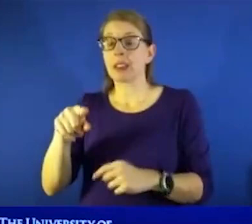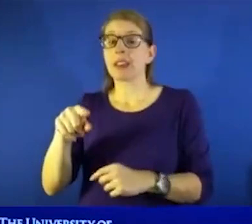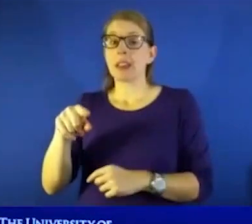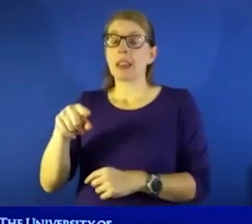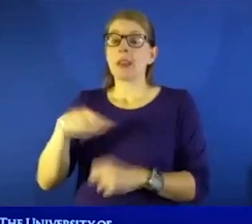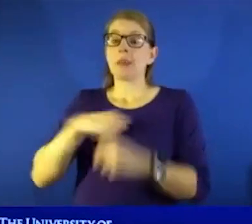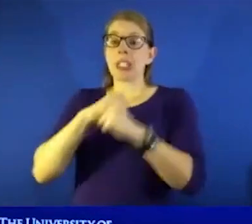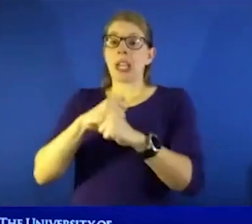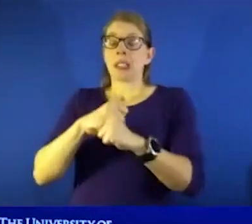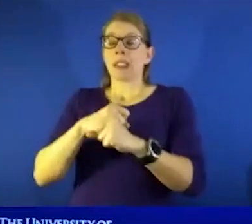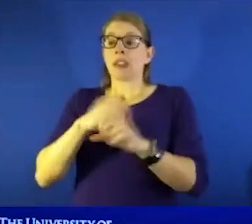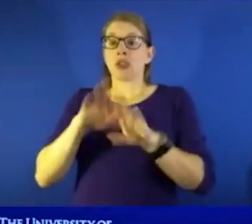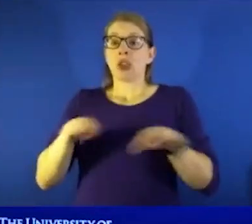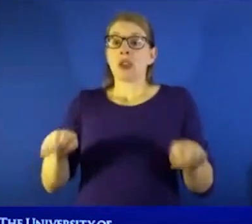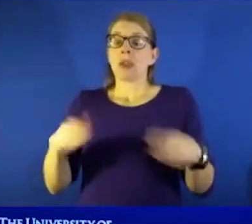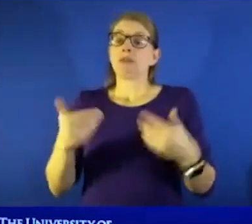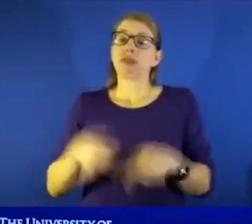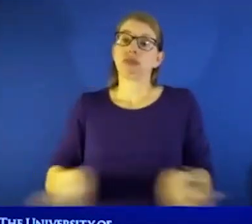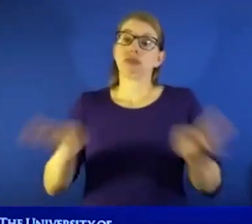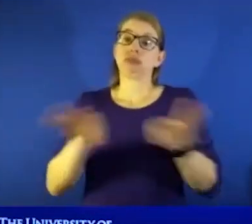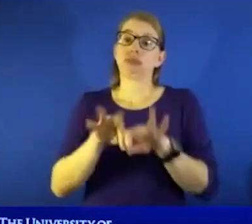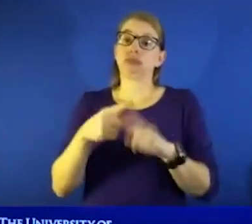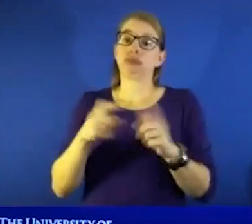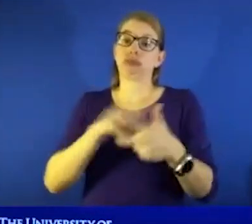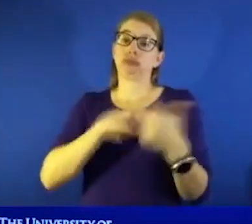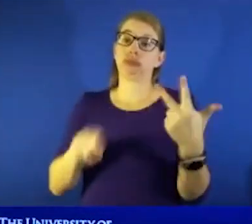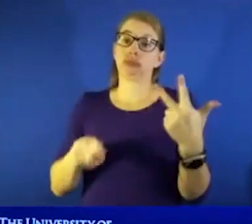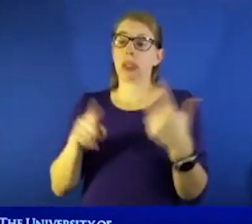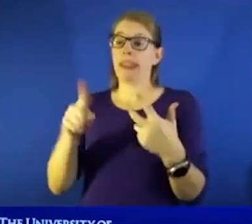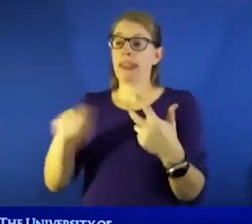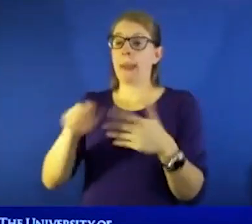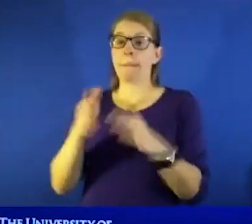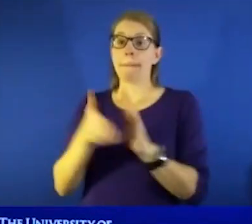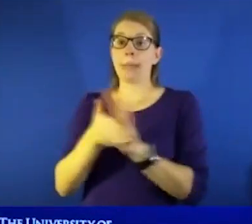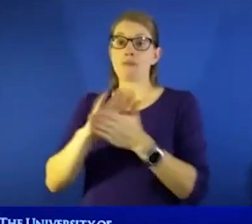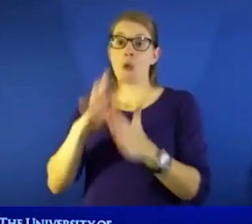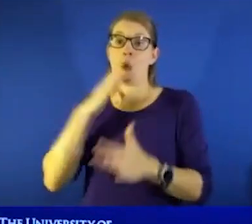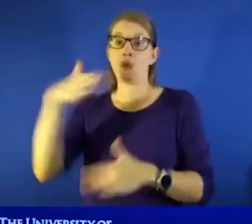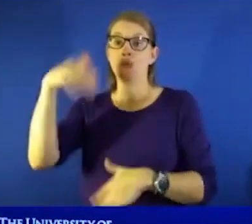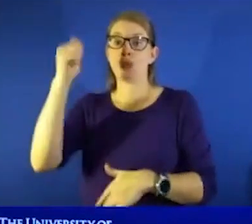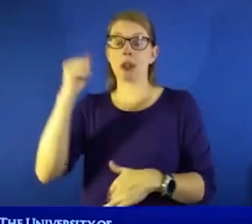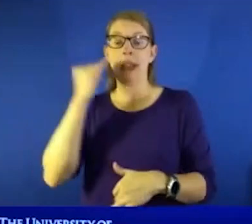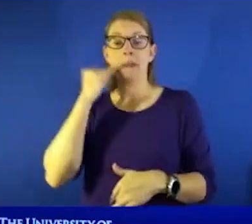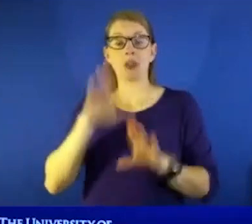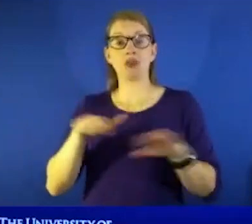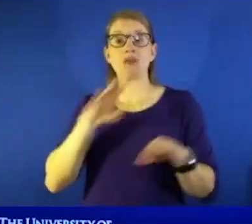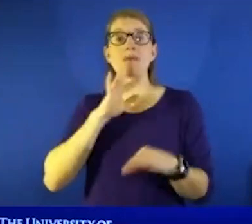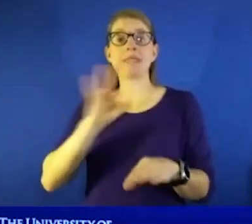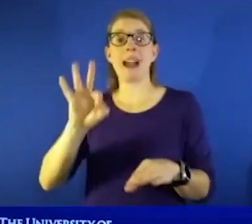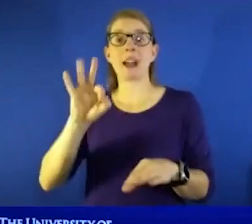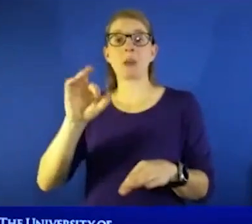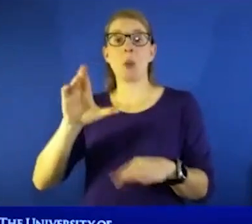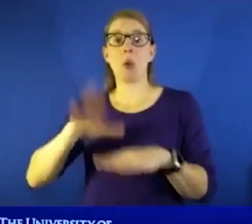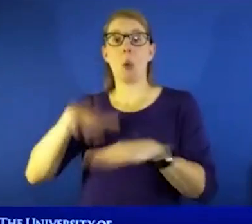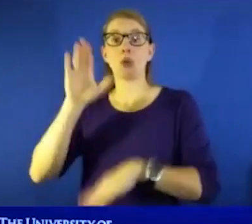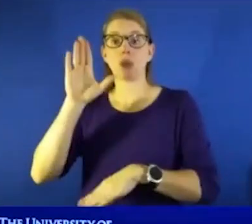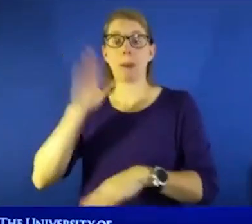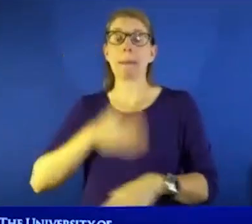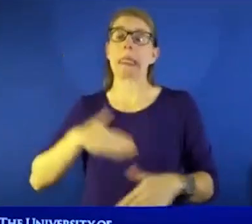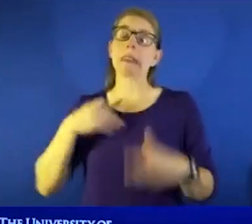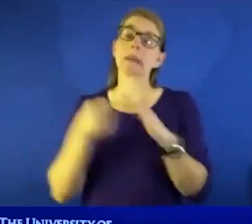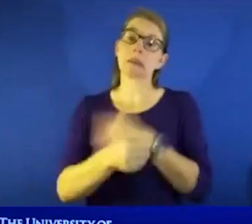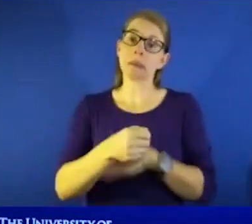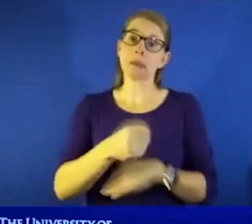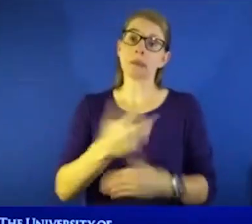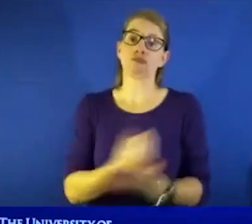children from these things as they get older. If you have children that are 9 years or older, please get them in to be vaccinated